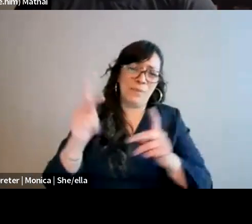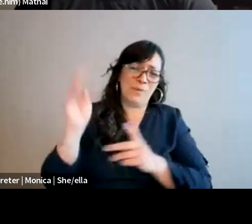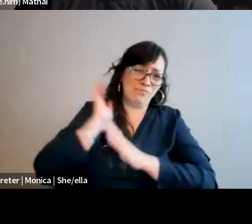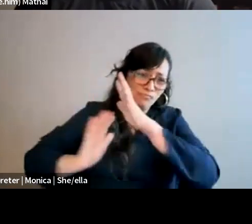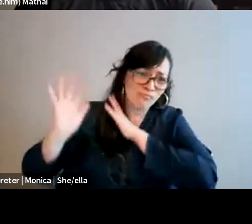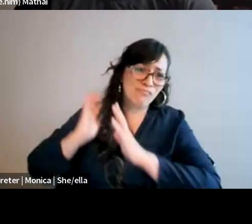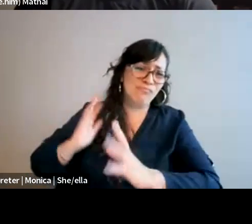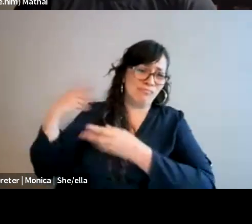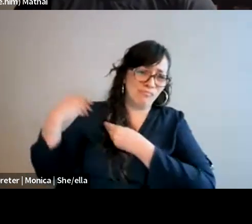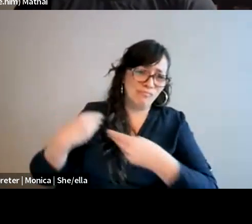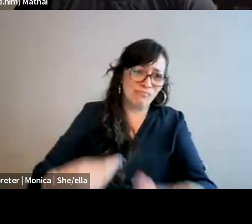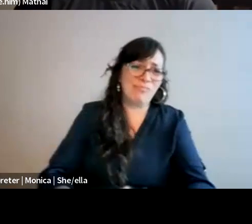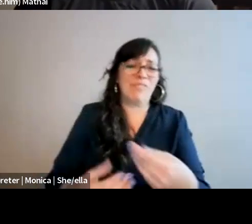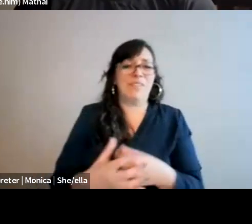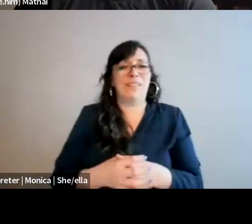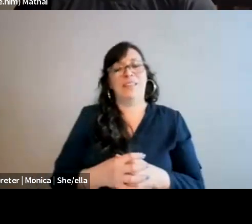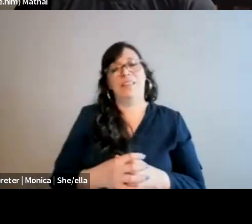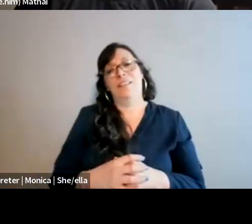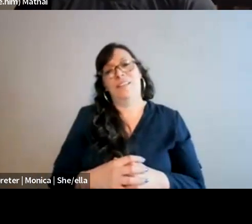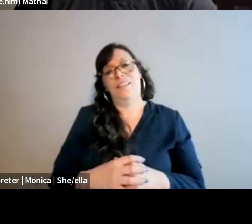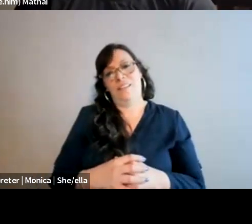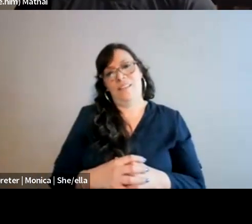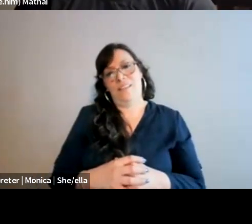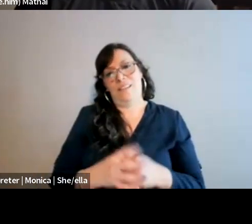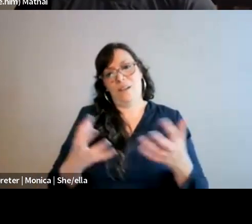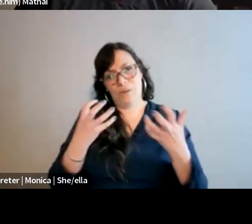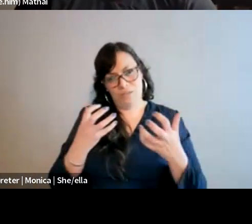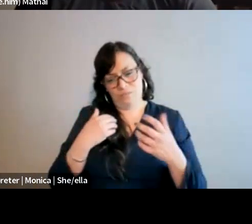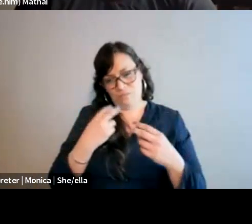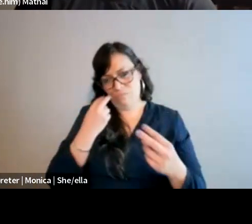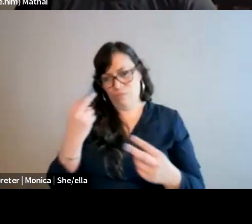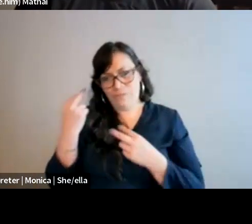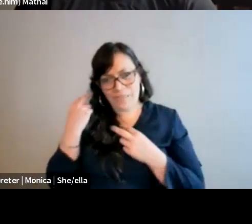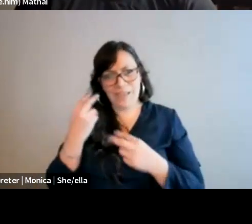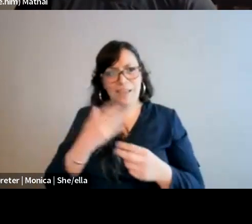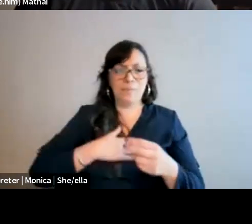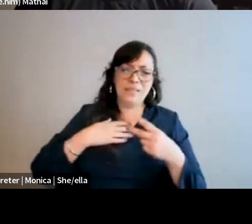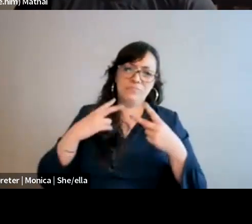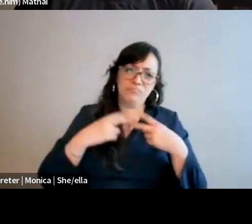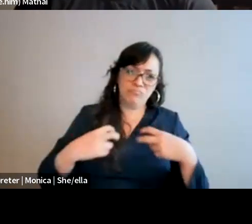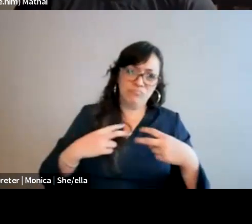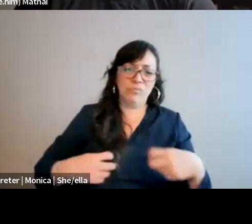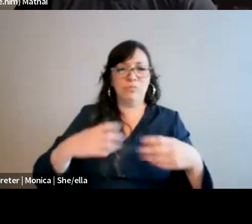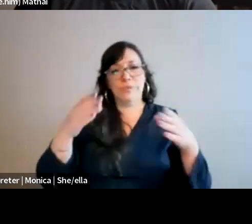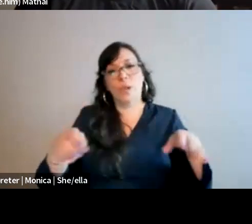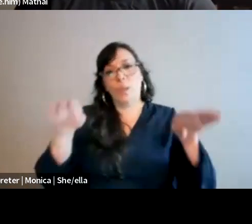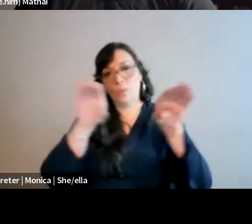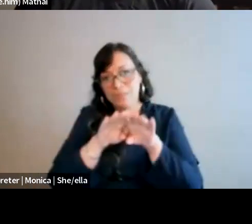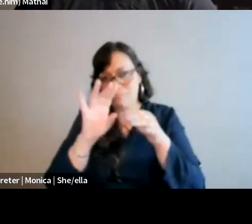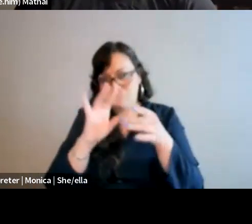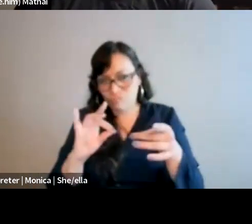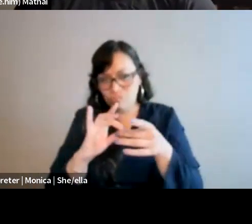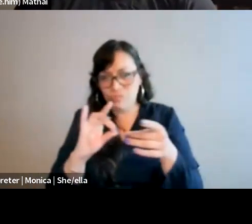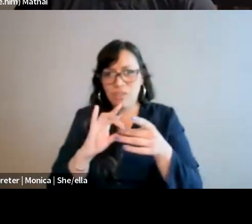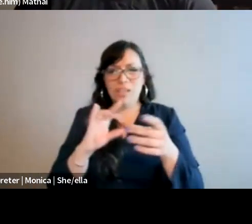before us. And so I just want to ask each of you to just reflect and give your closing remarks on how